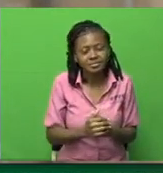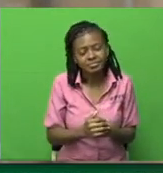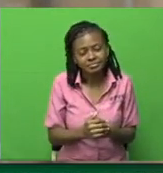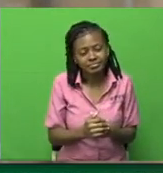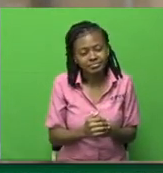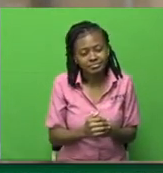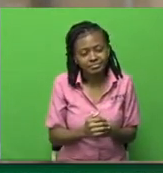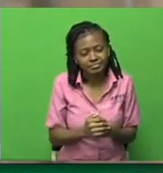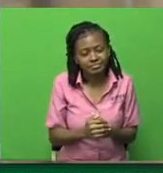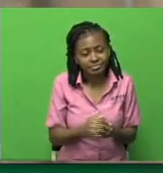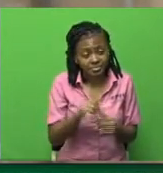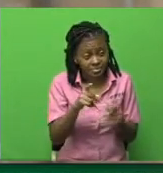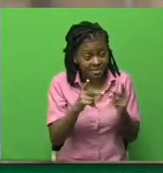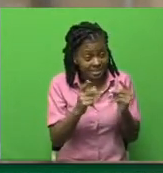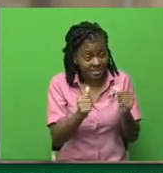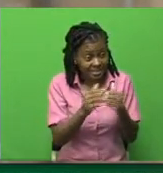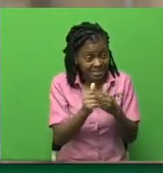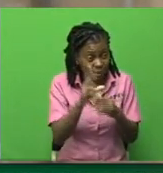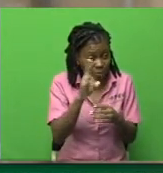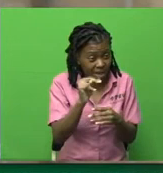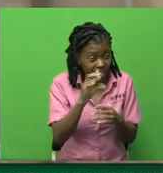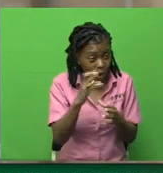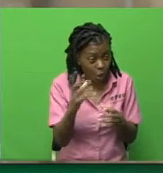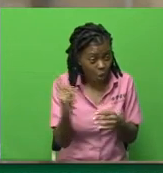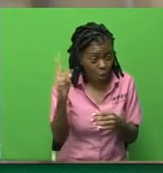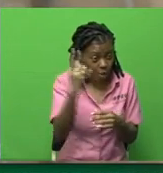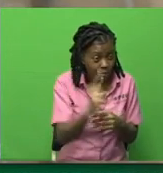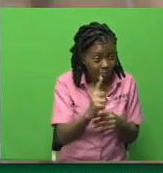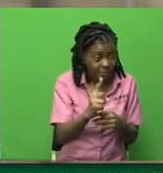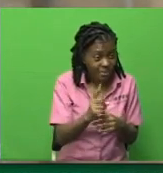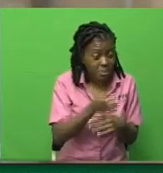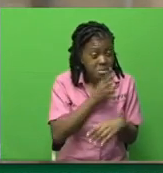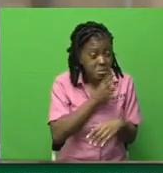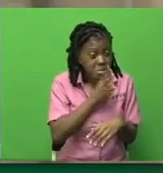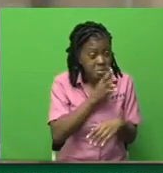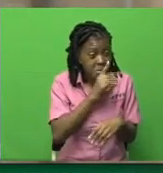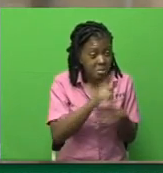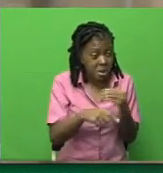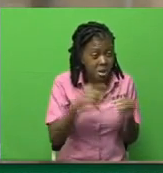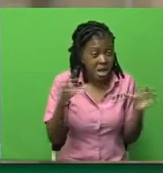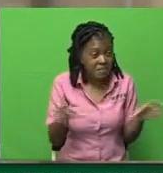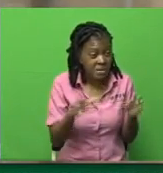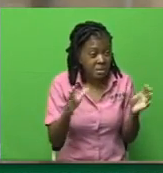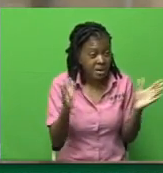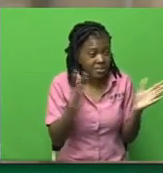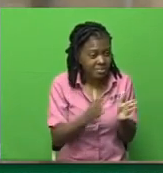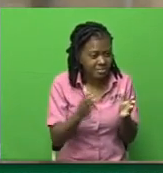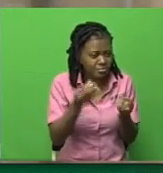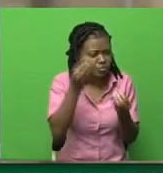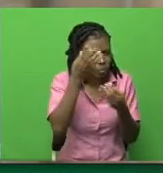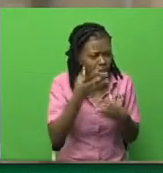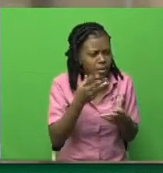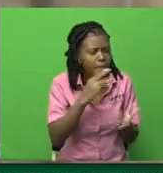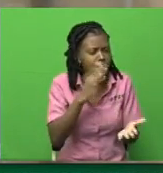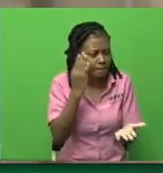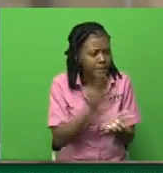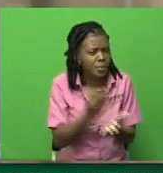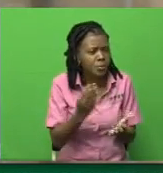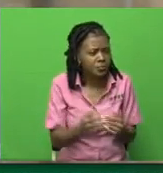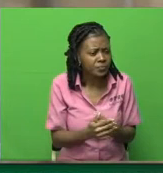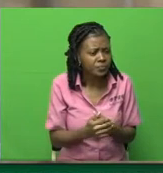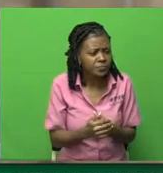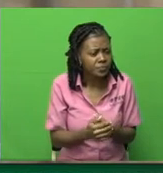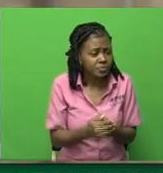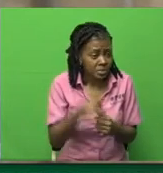if as a leader of the opposition you are prepared to come here and talk about some action plan give us the details because I did nothing